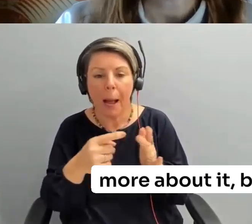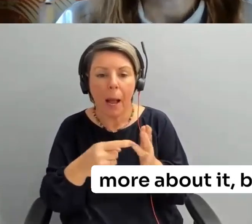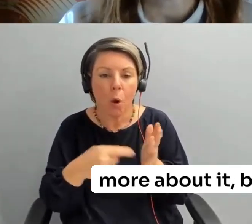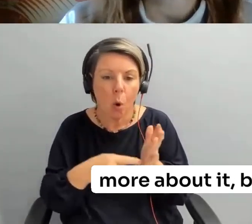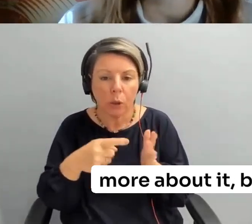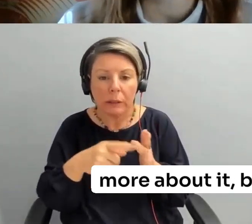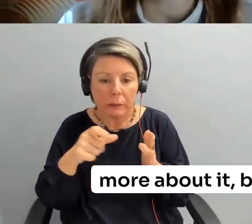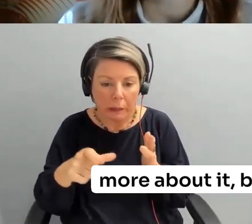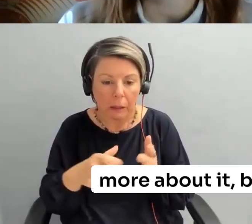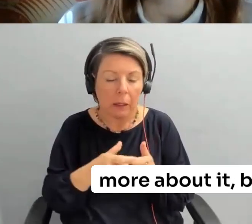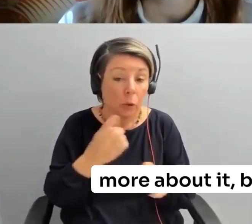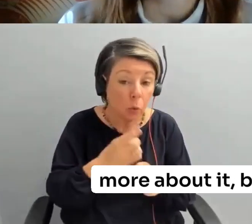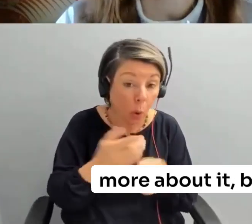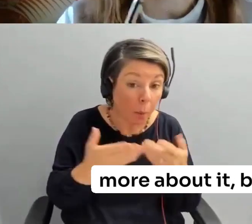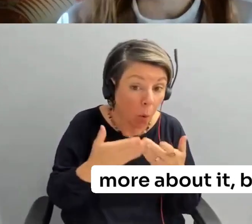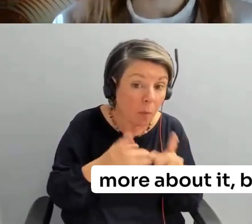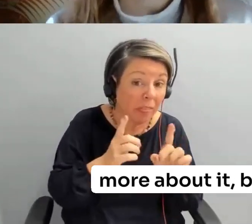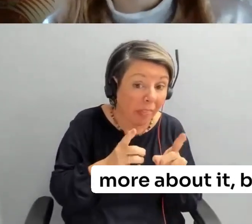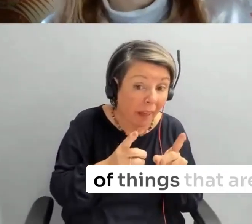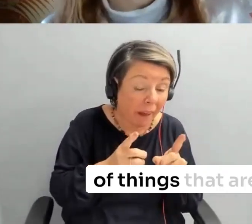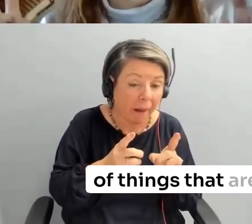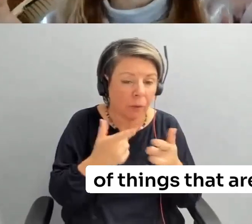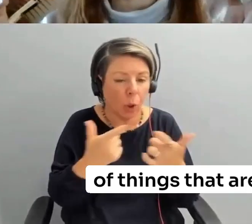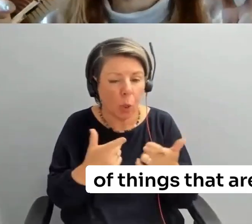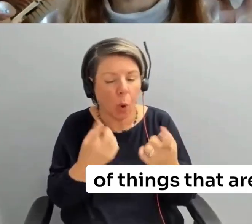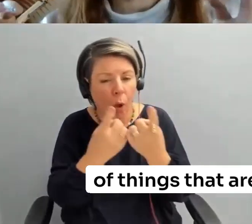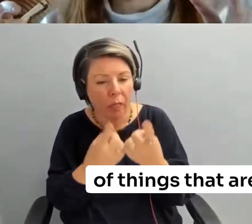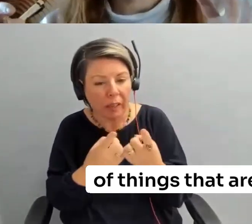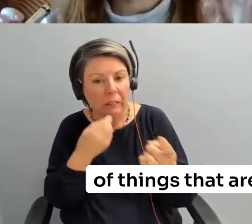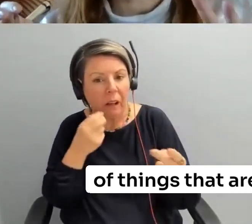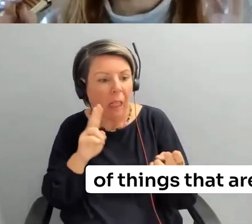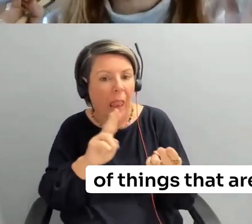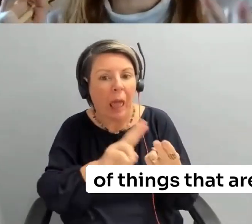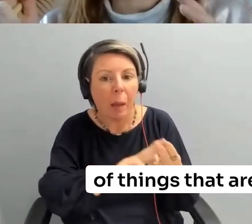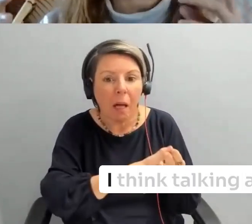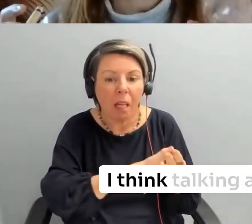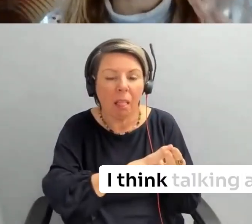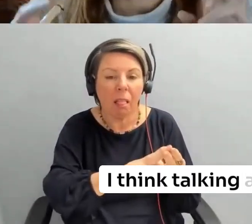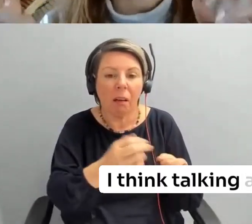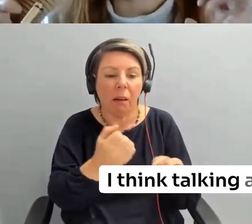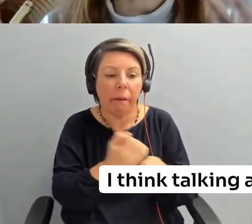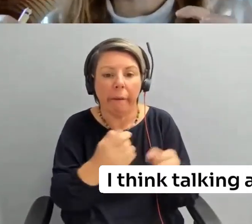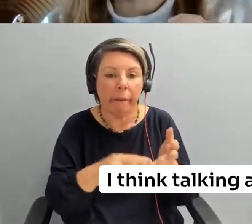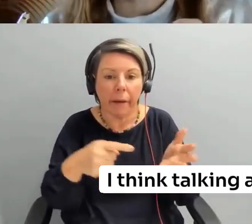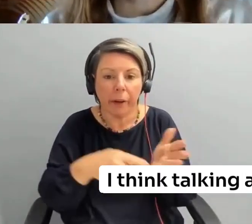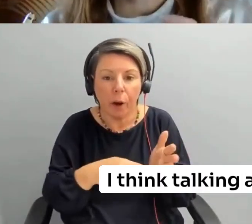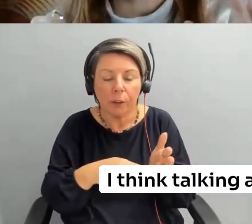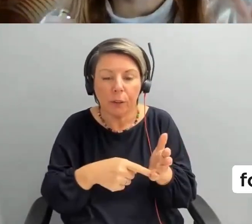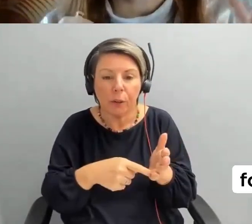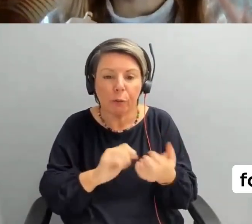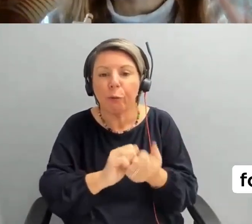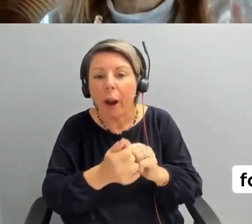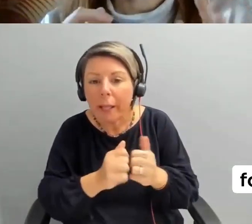I think there's a lot of things that are labeled gut friendly, and I think talking about kind of gut